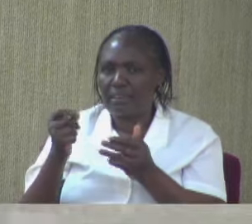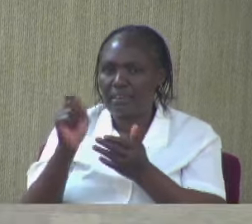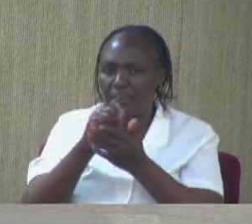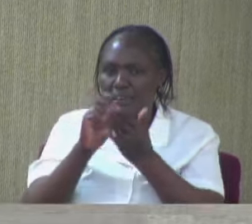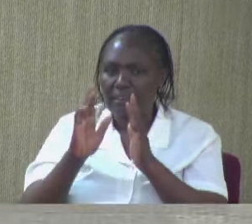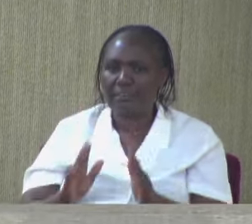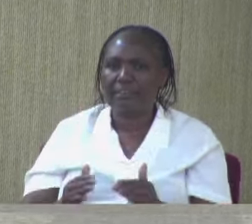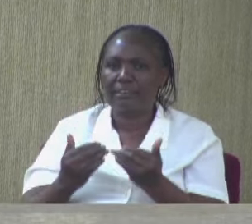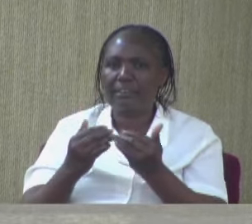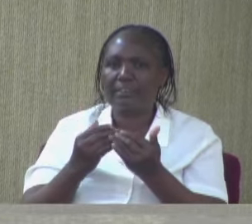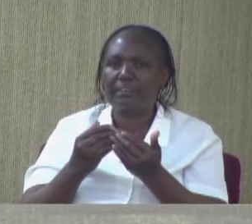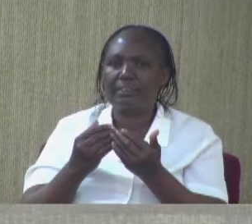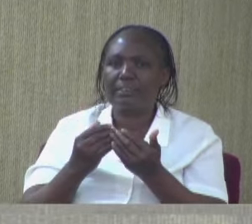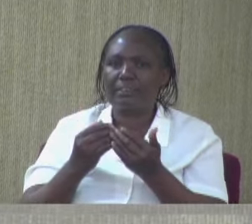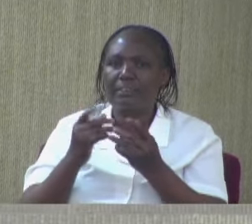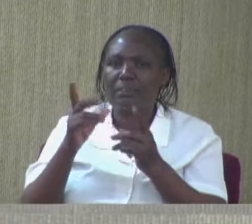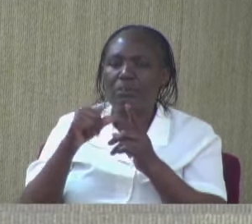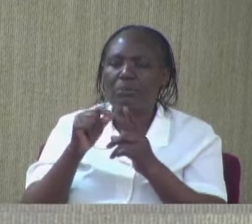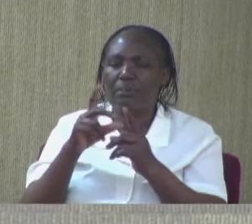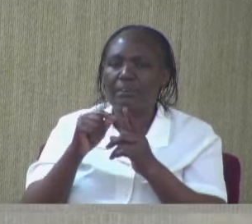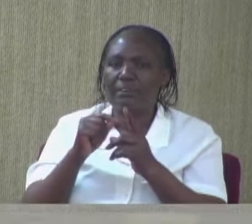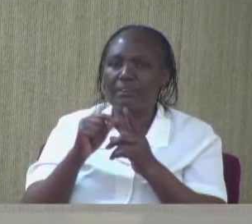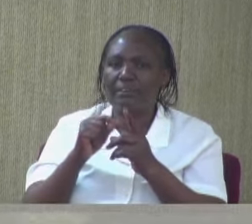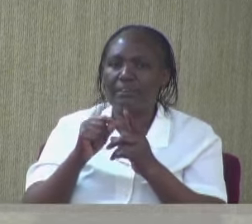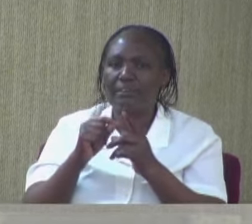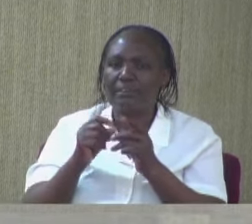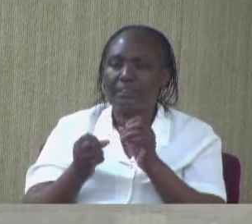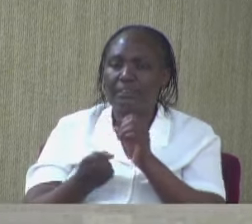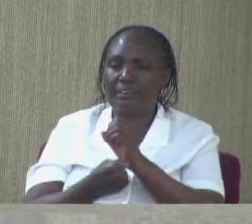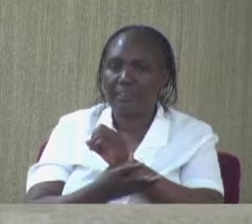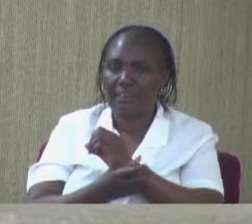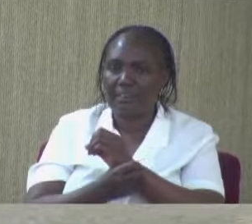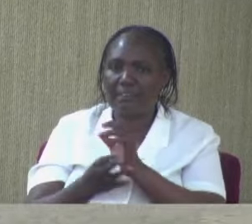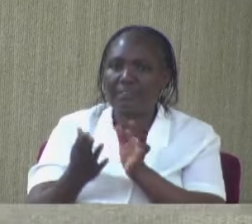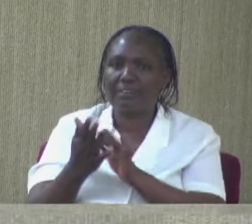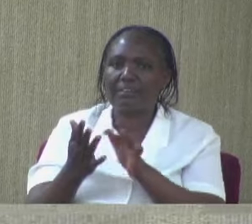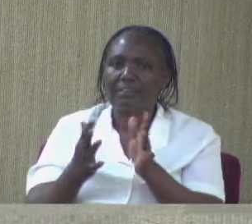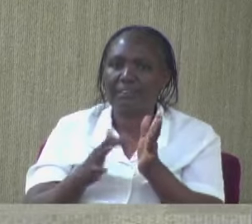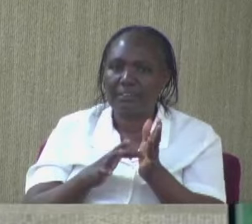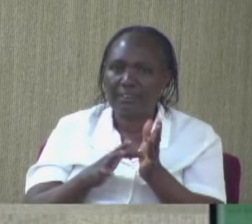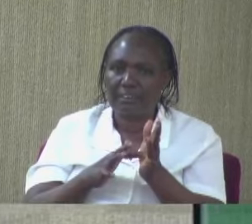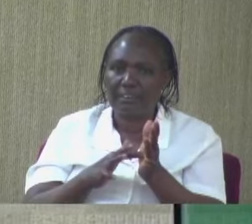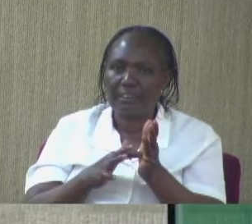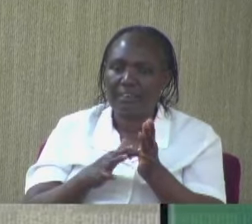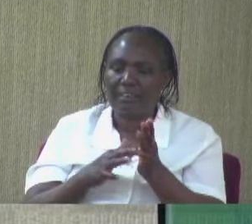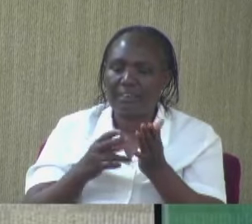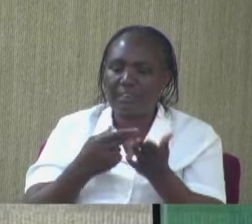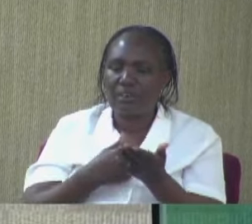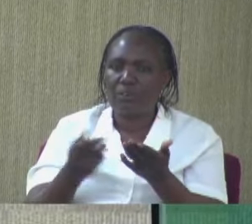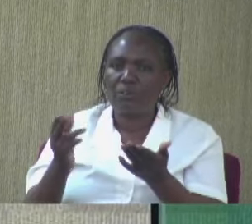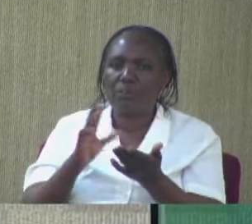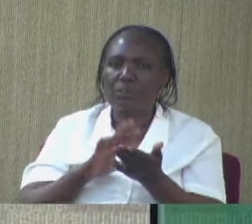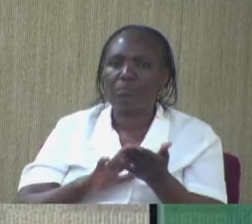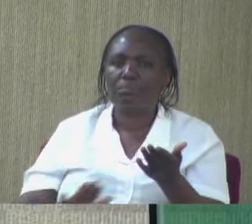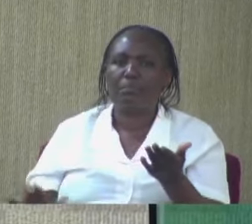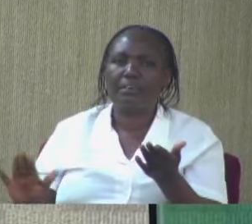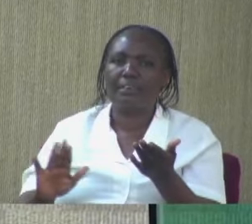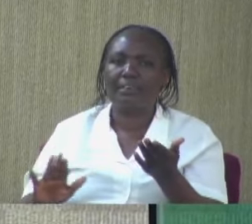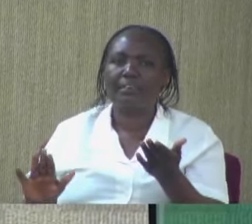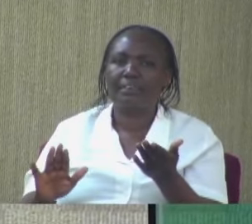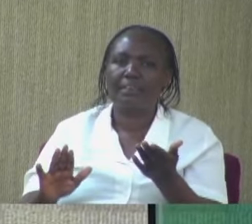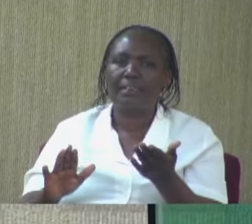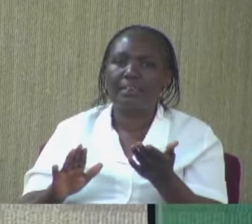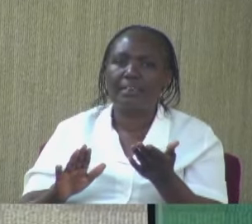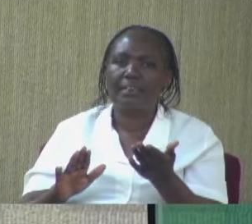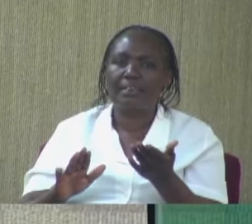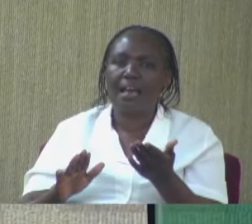For example, she will describe Jesus in the holy place, in the most holy, having